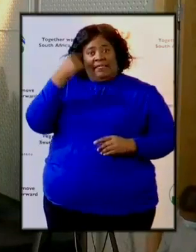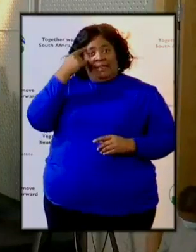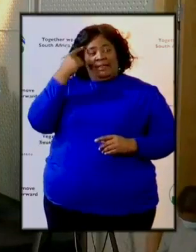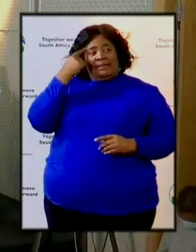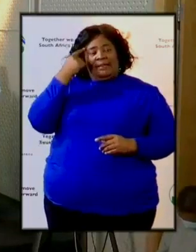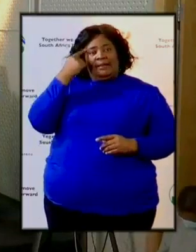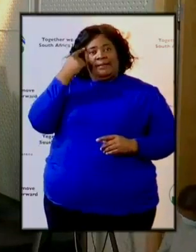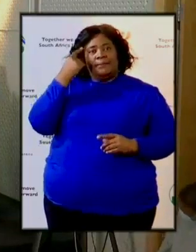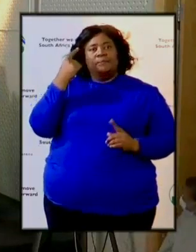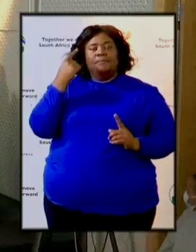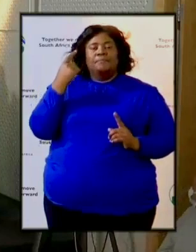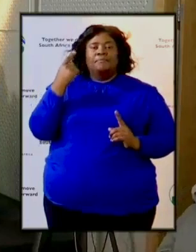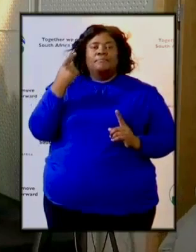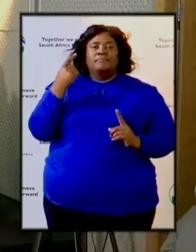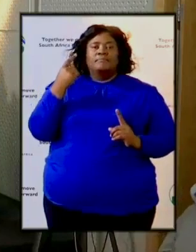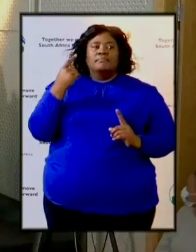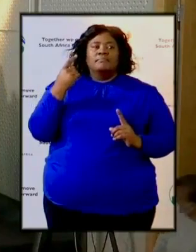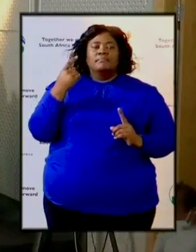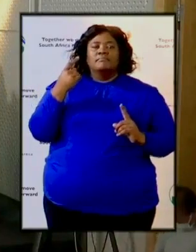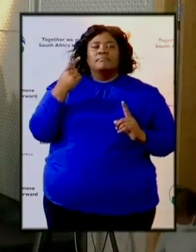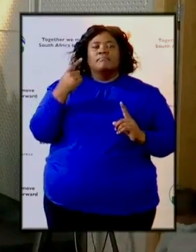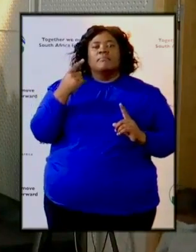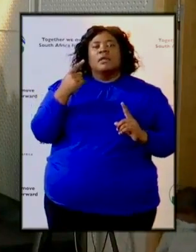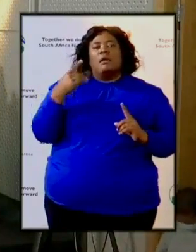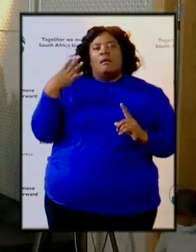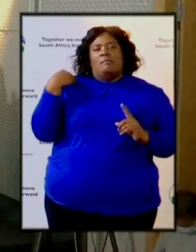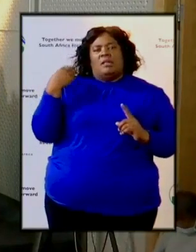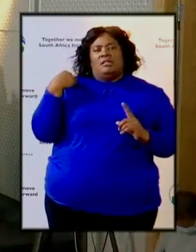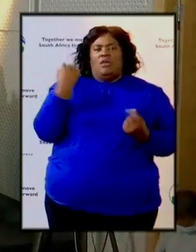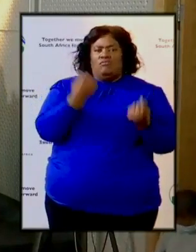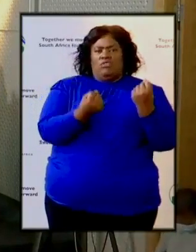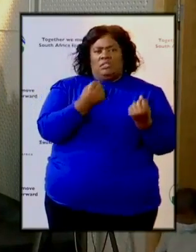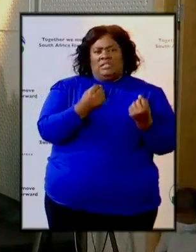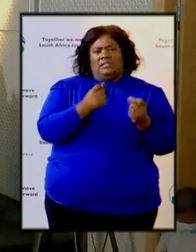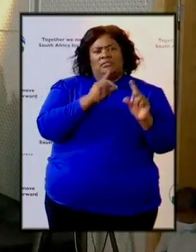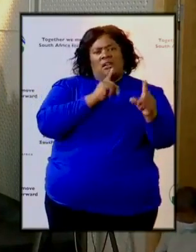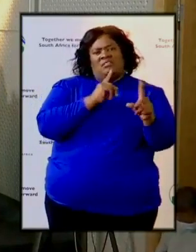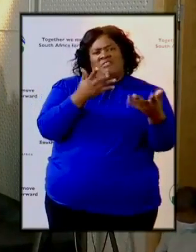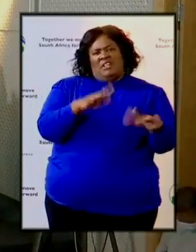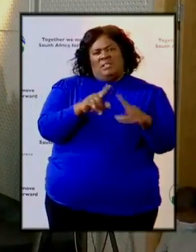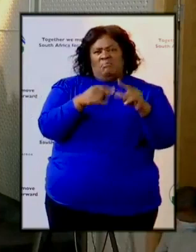colleague Lamula has already dealt with the funerals.